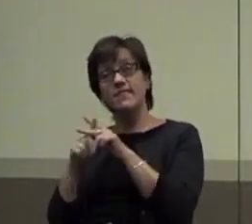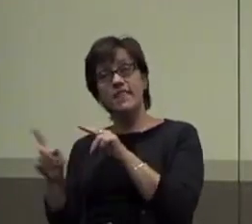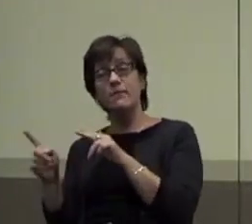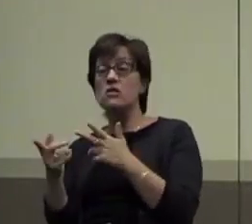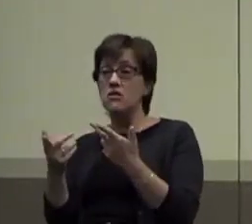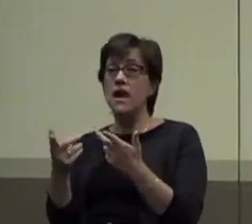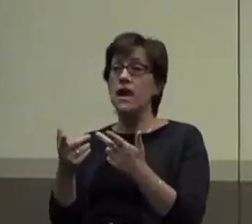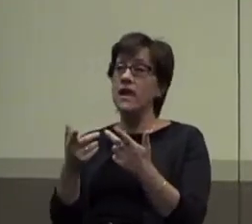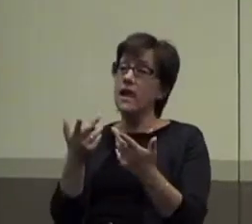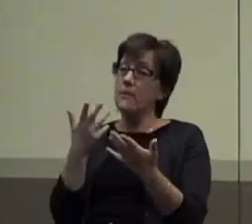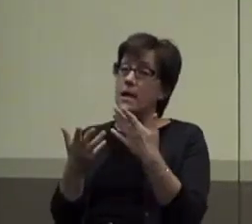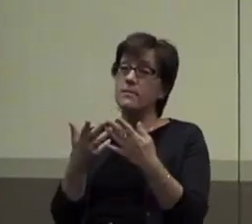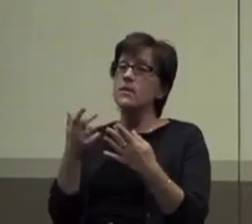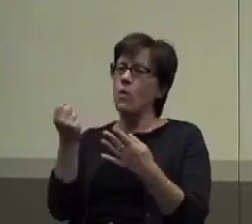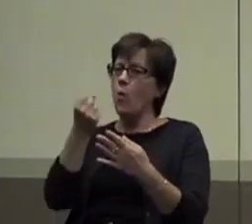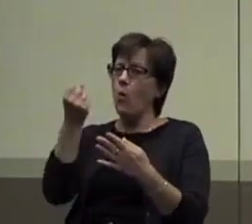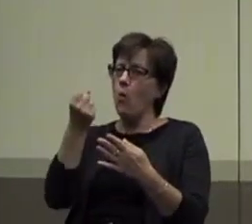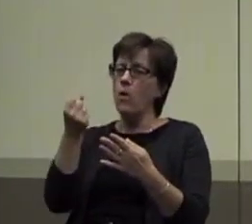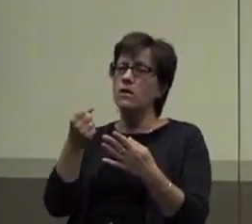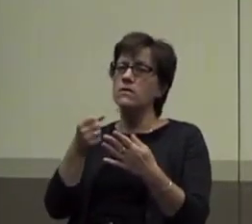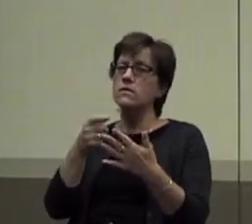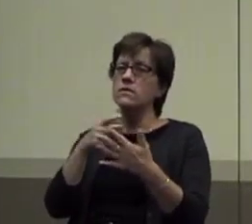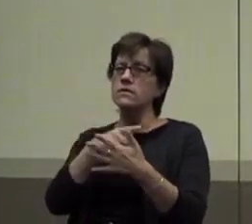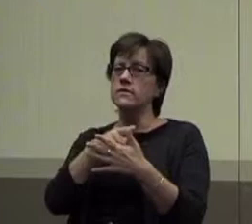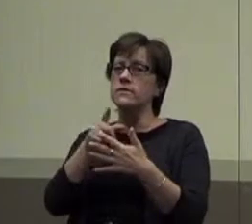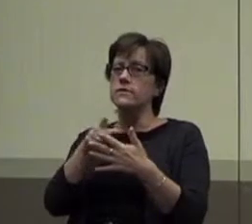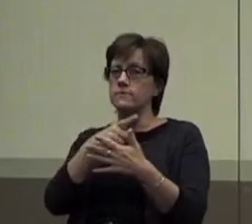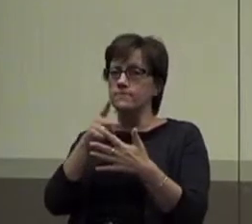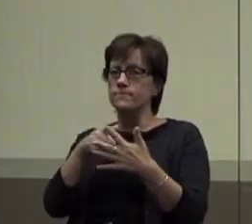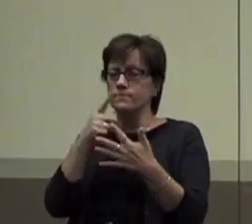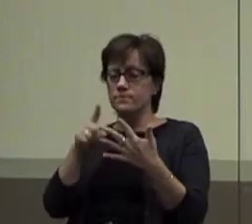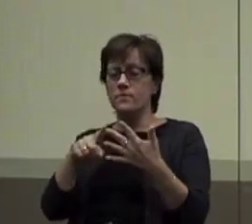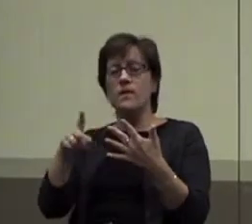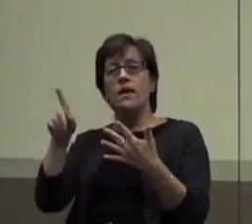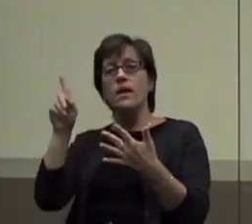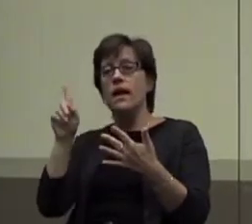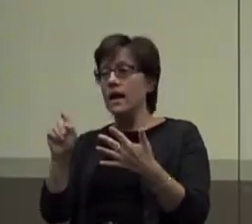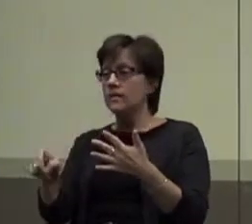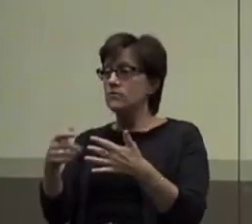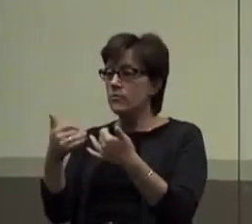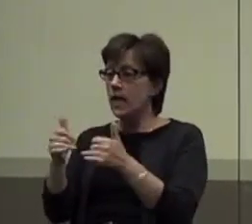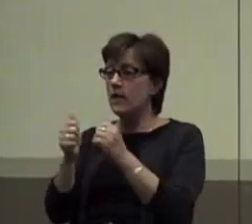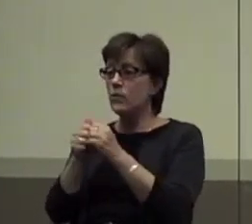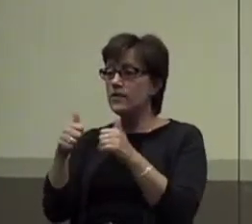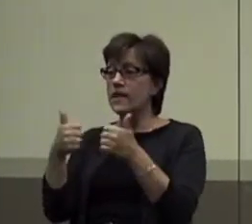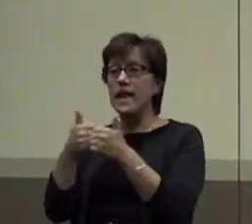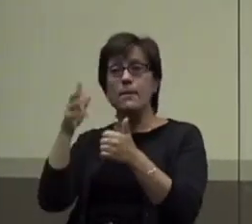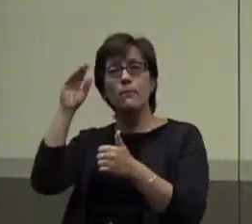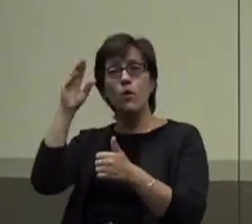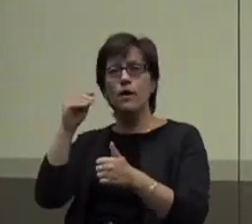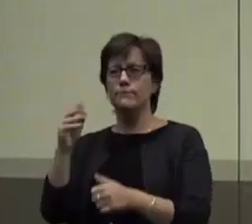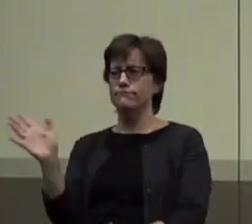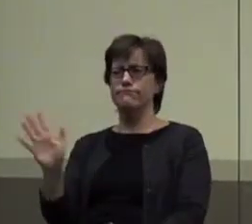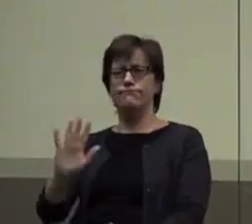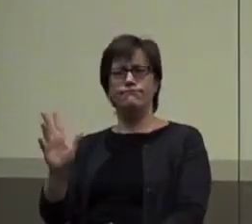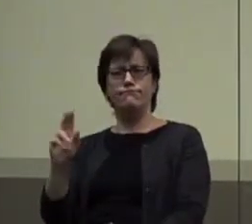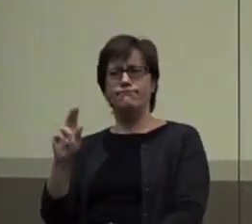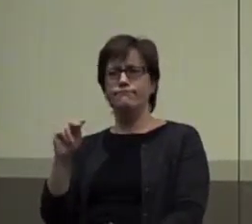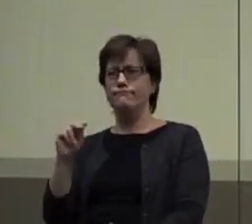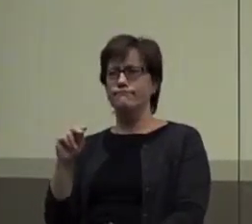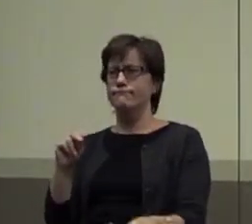that's a keeper. We'll hold on to that one. We've got to apply our other rules too. Asking to play with his Game Boy. Does that